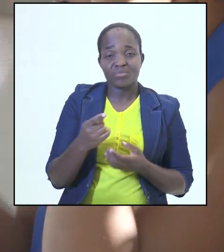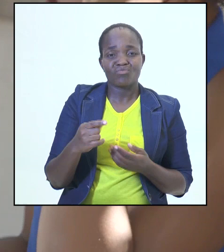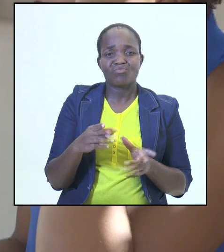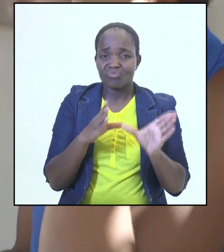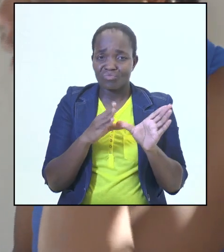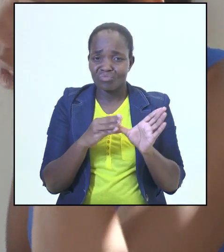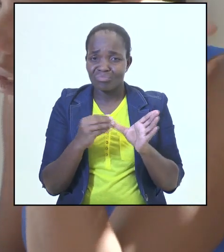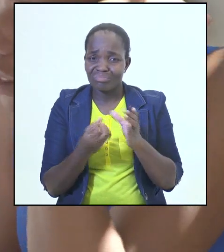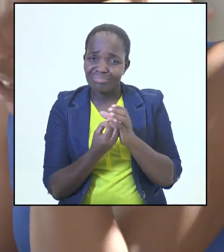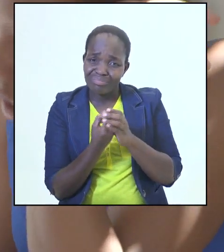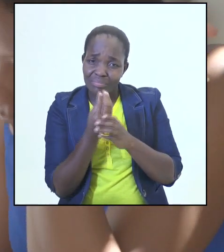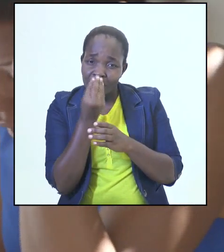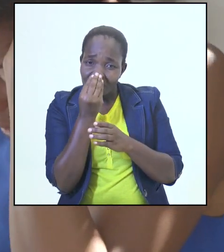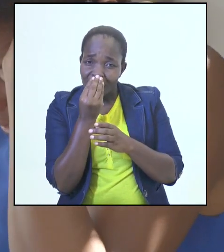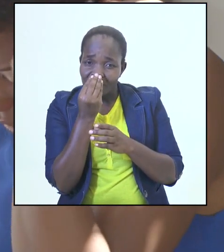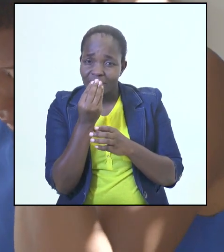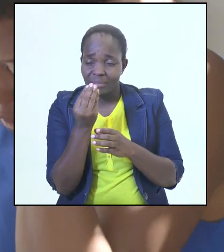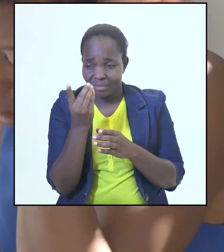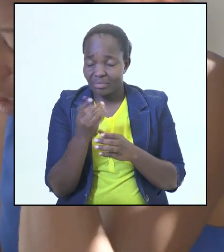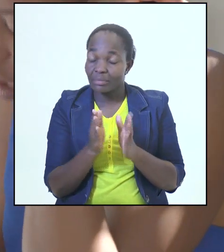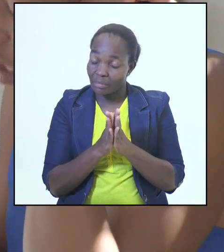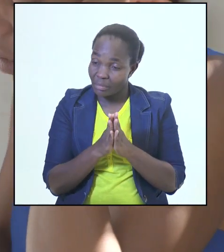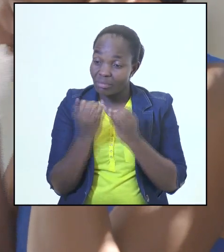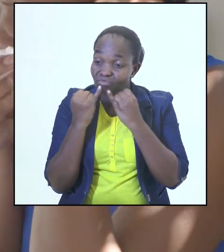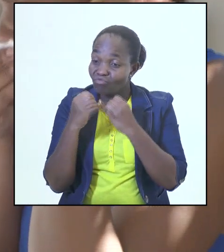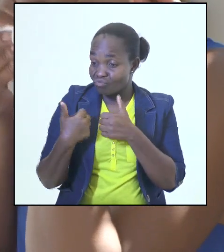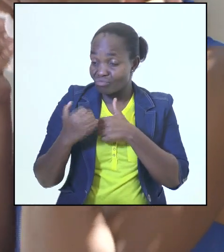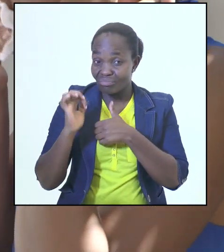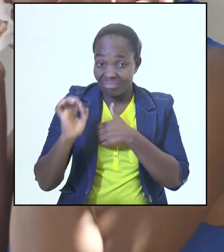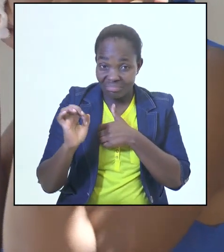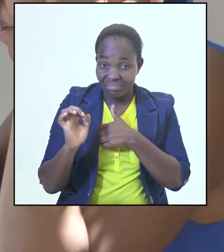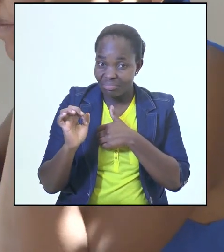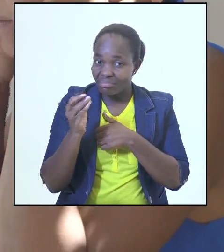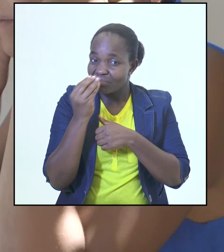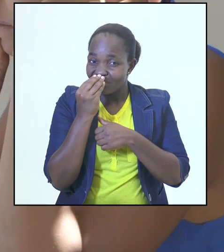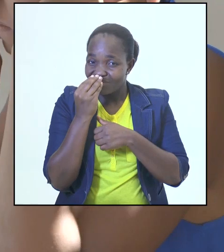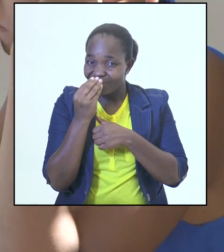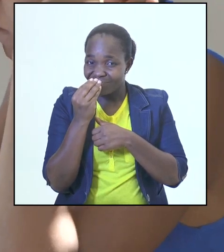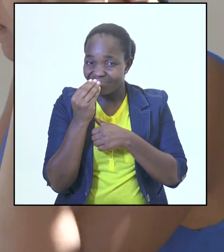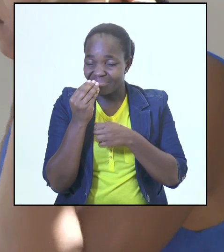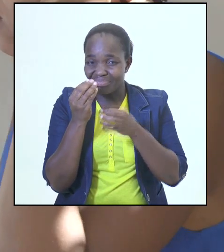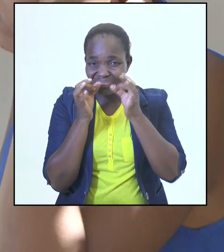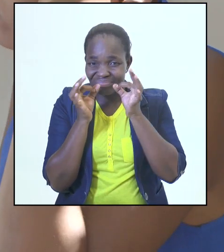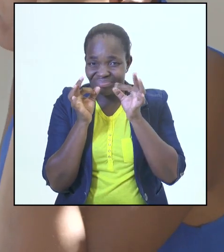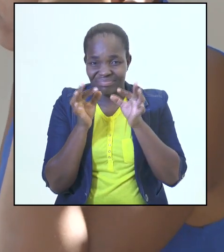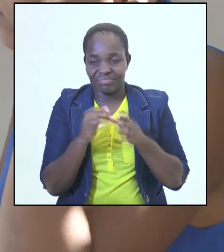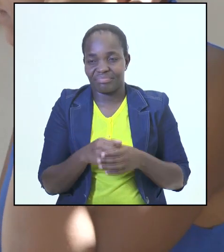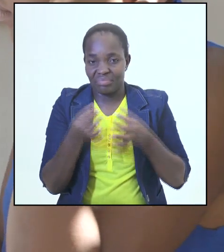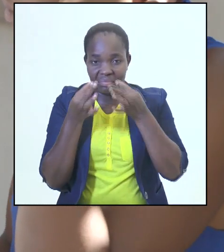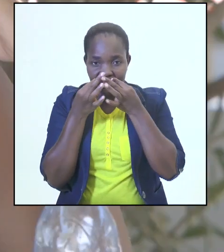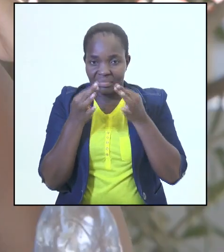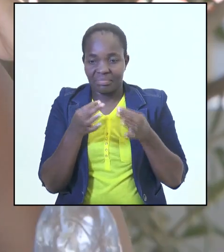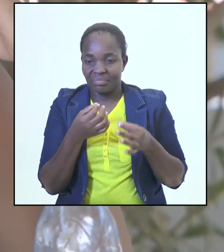that. Tell your boyfriend that you are allergic to flowers and he can never give you